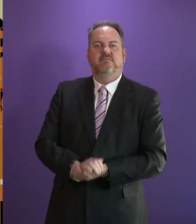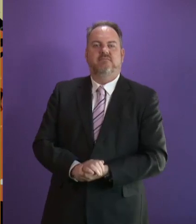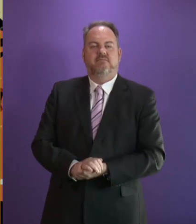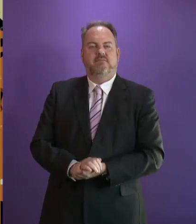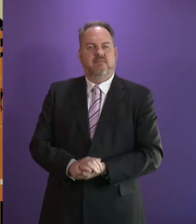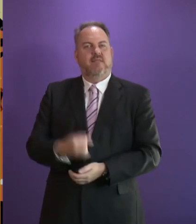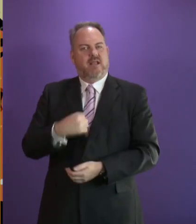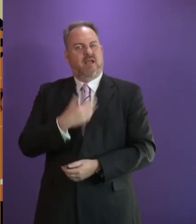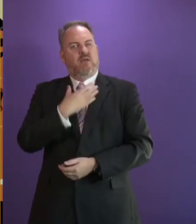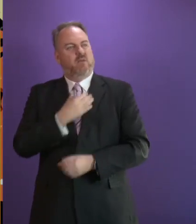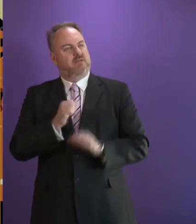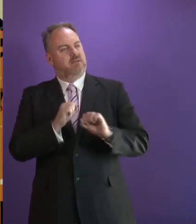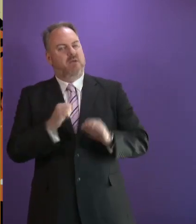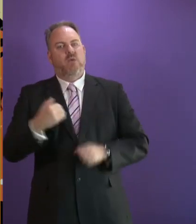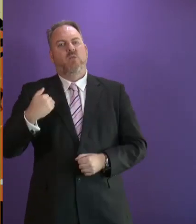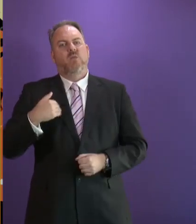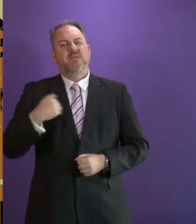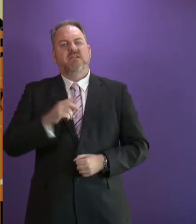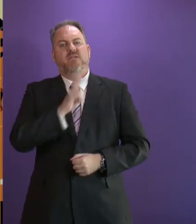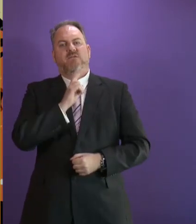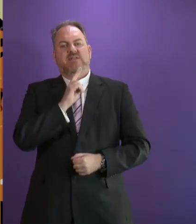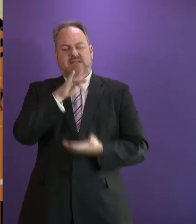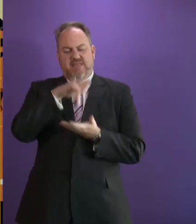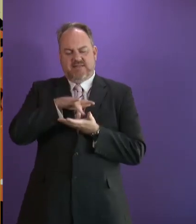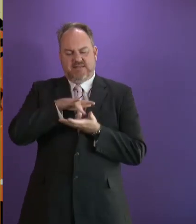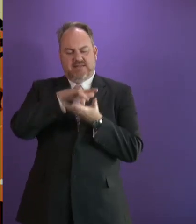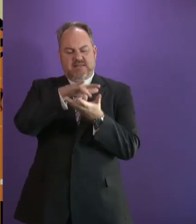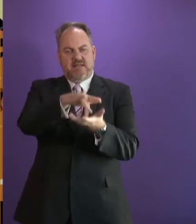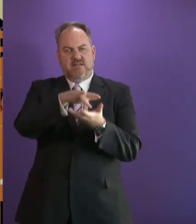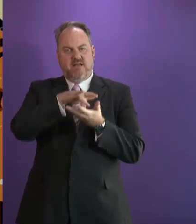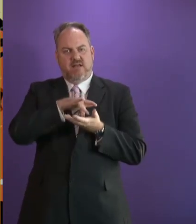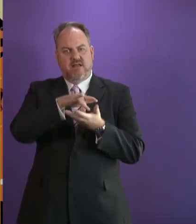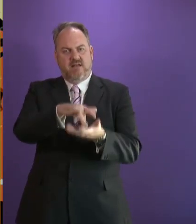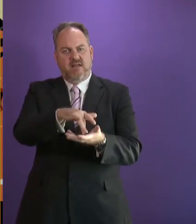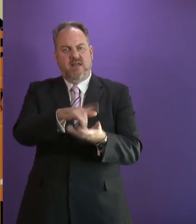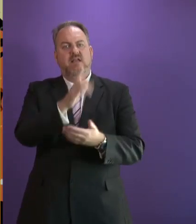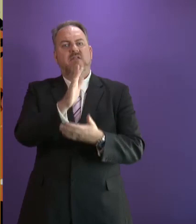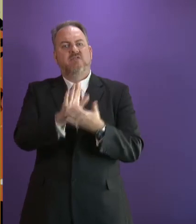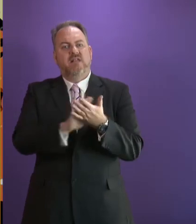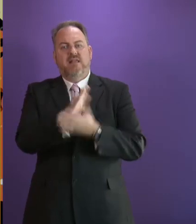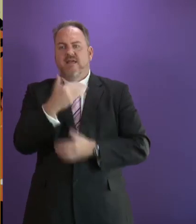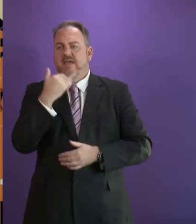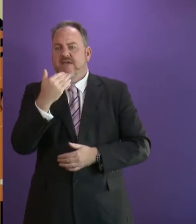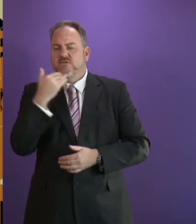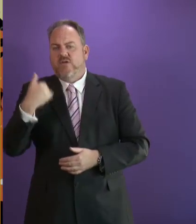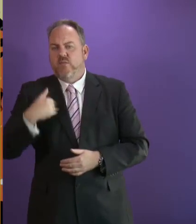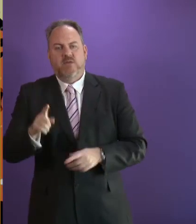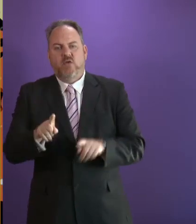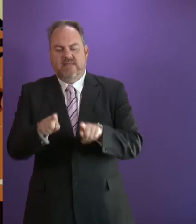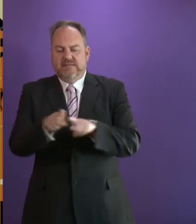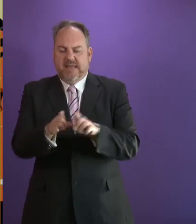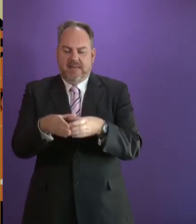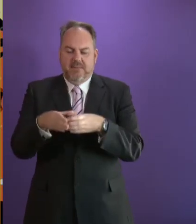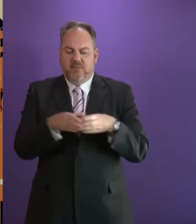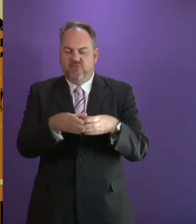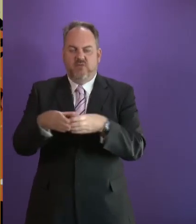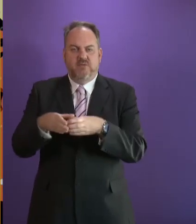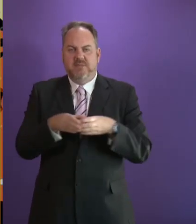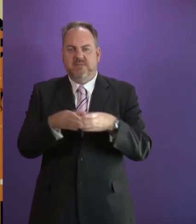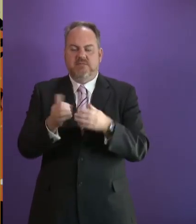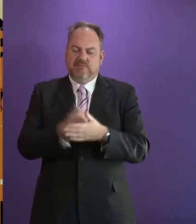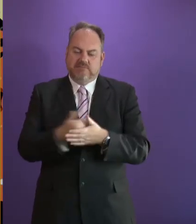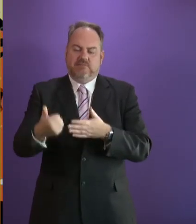I want the voices of women centred, and I want those to be the voices of every woman, not a homogenous group. It's not just